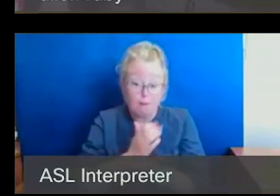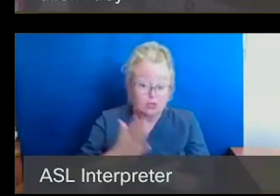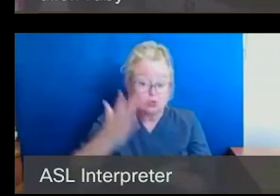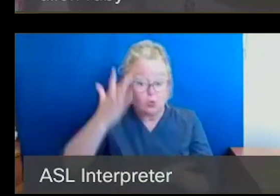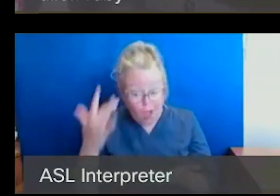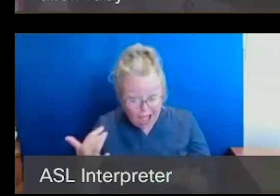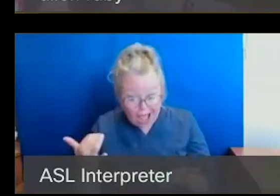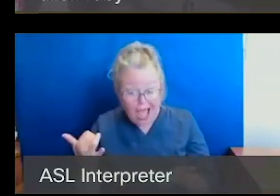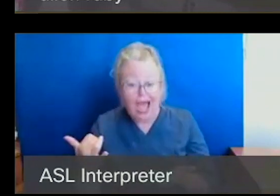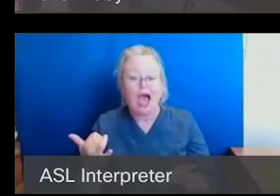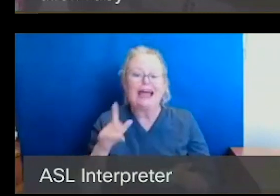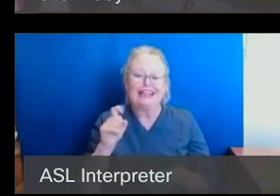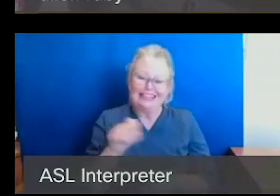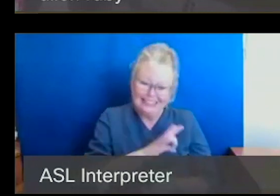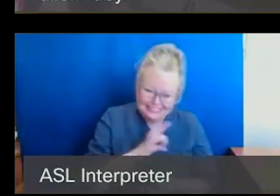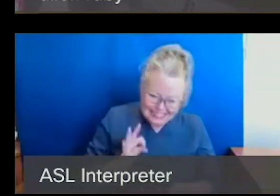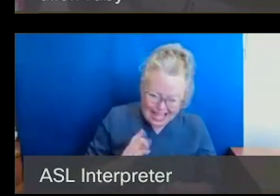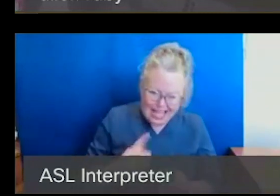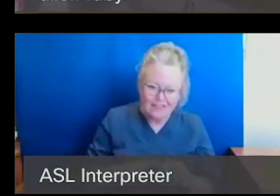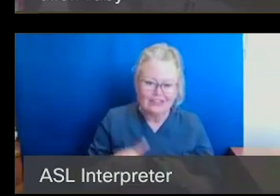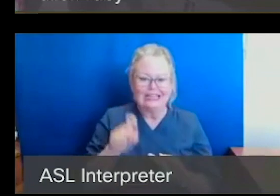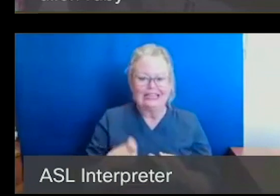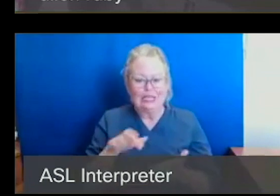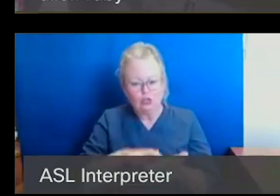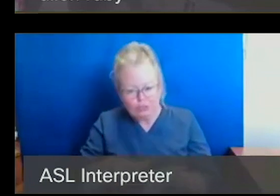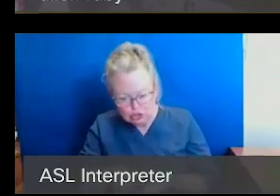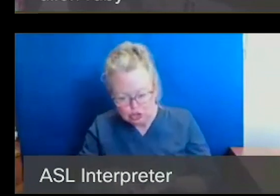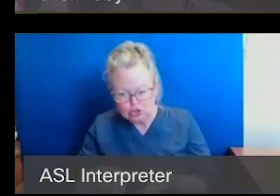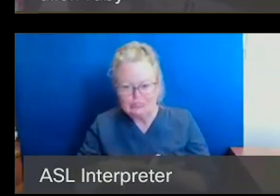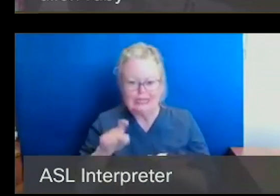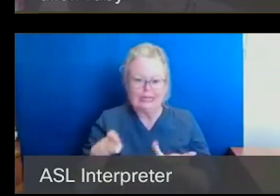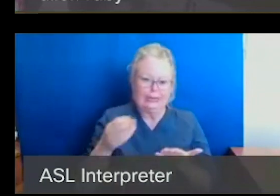describing what each item in the budget form